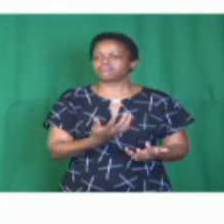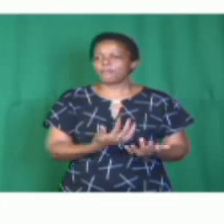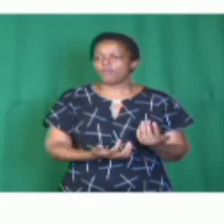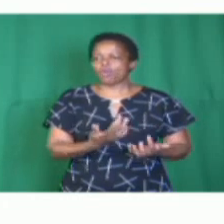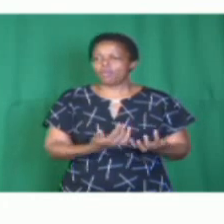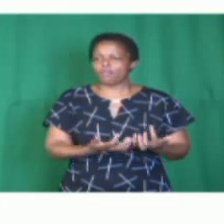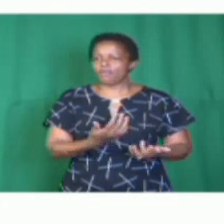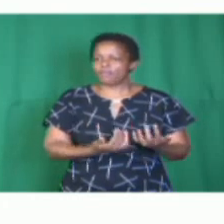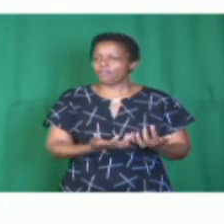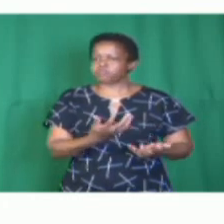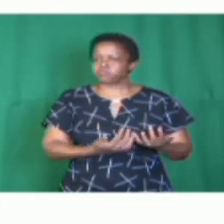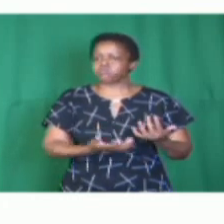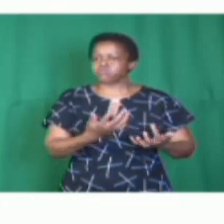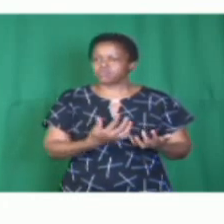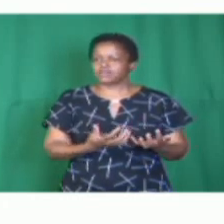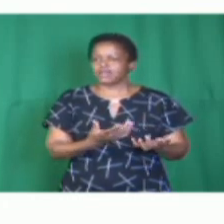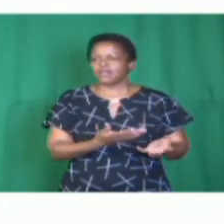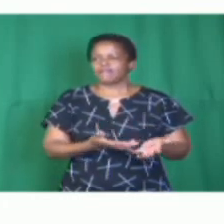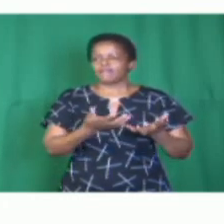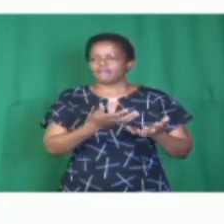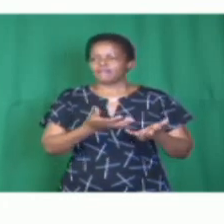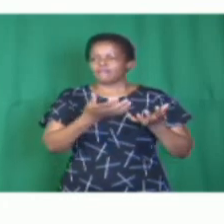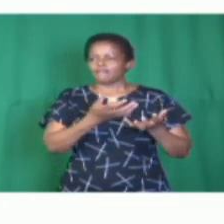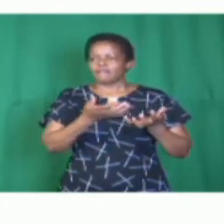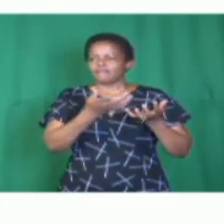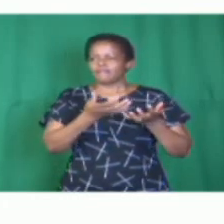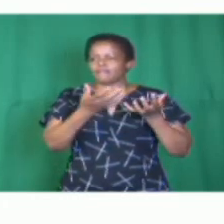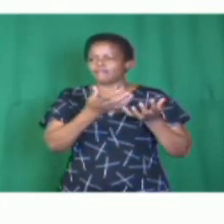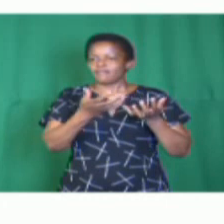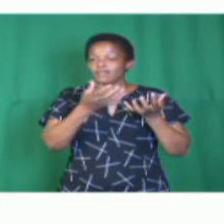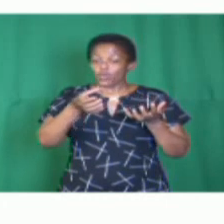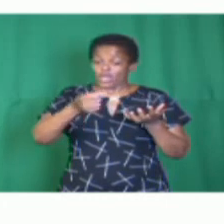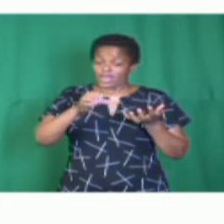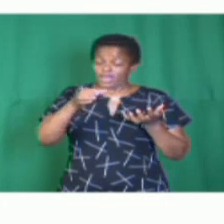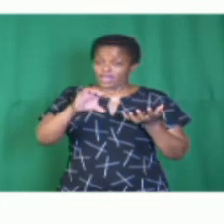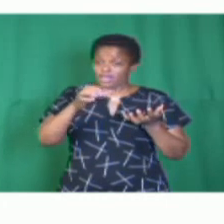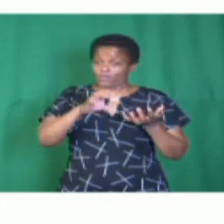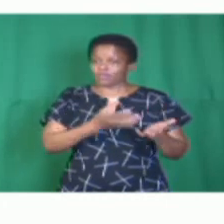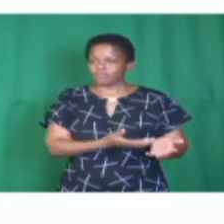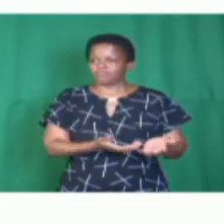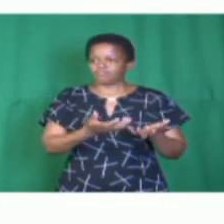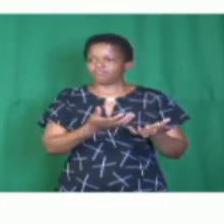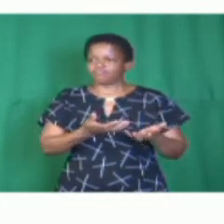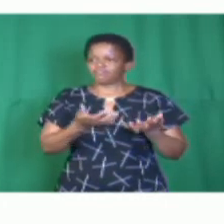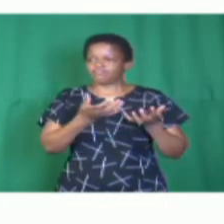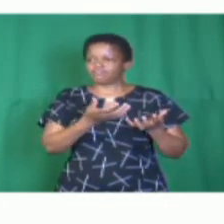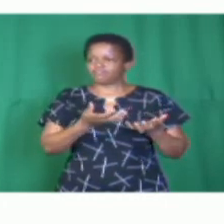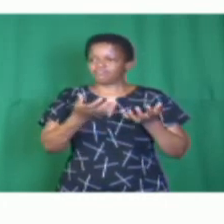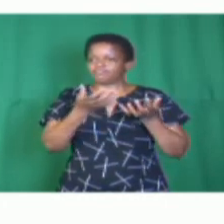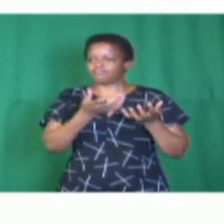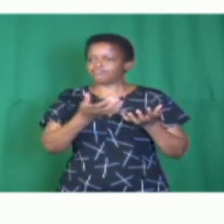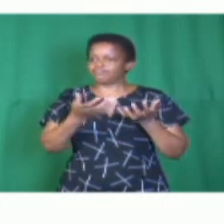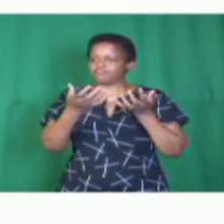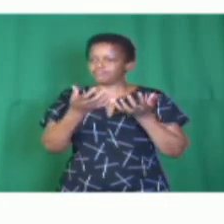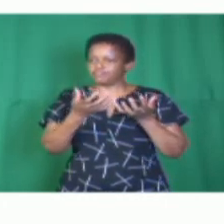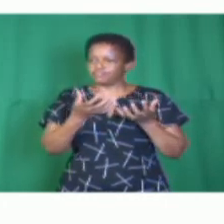it boils, then evaporation occurs, which means the liquid here will evaporate, leaving